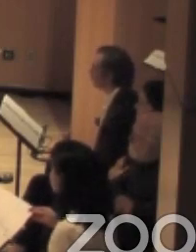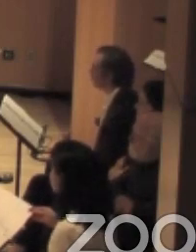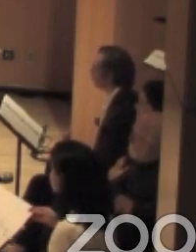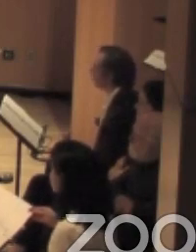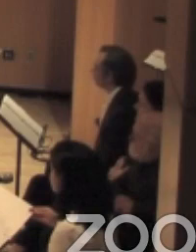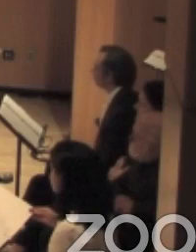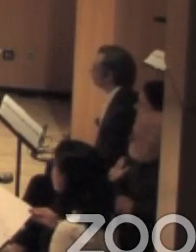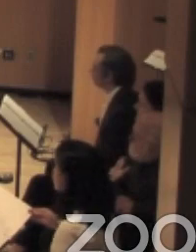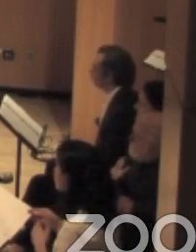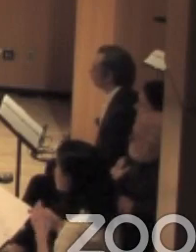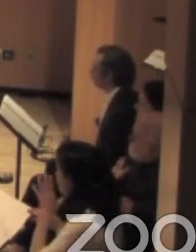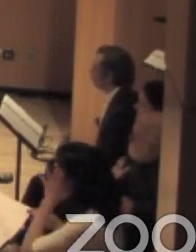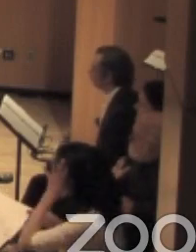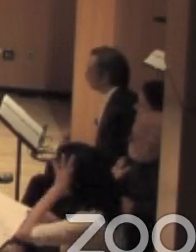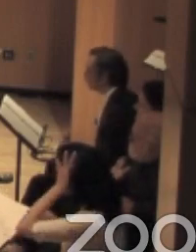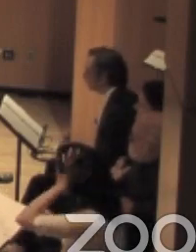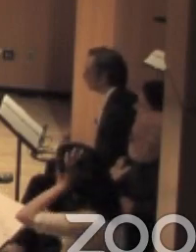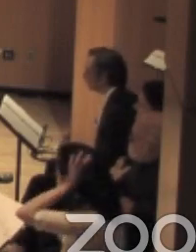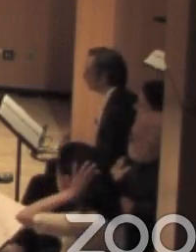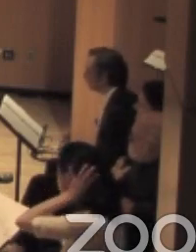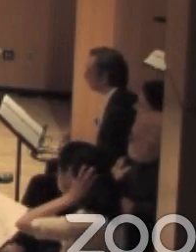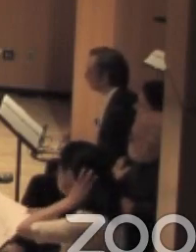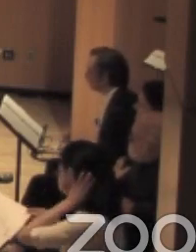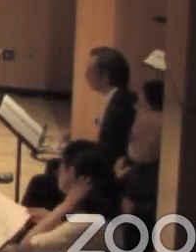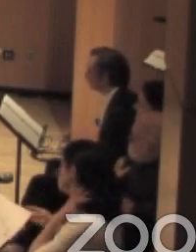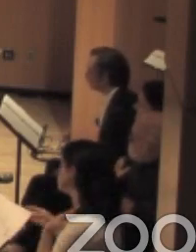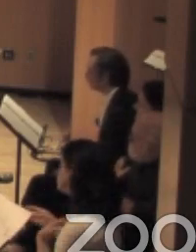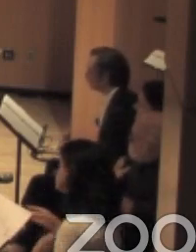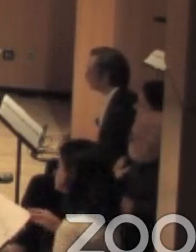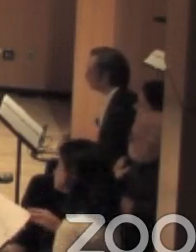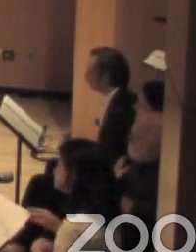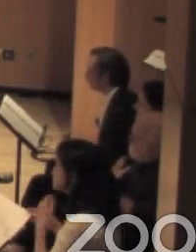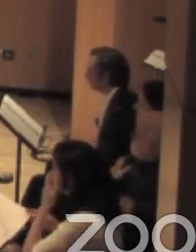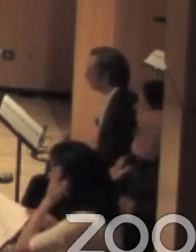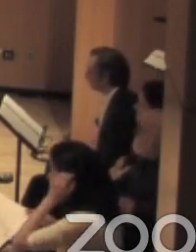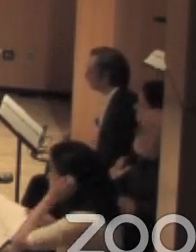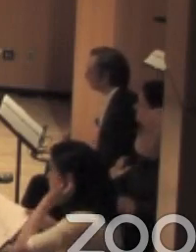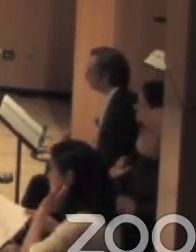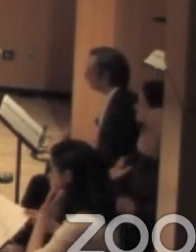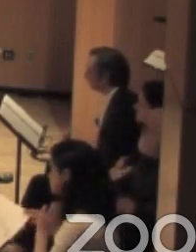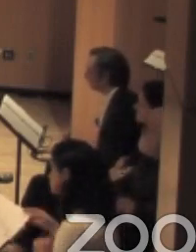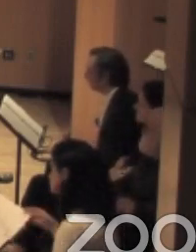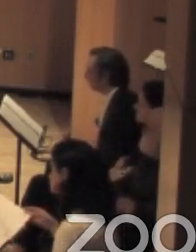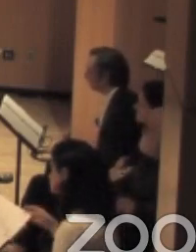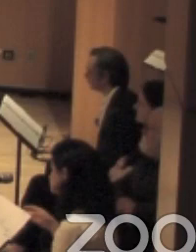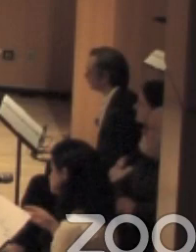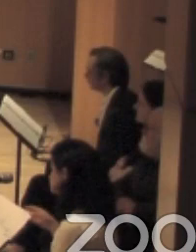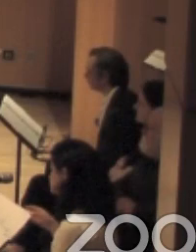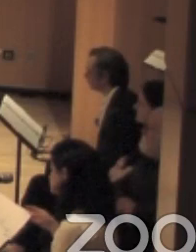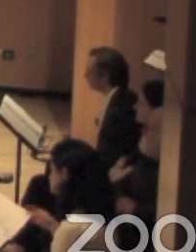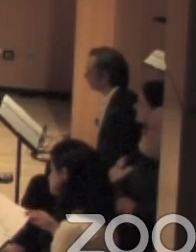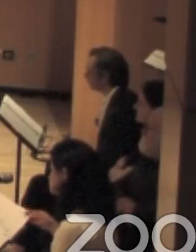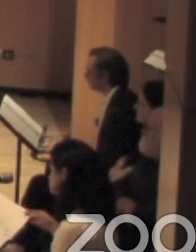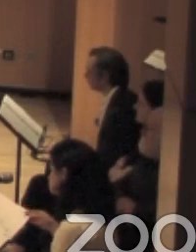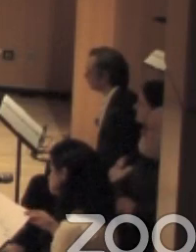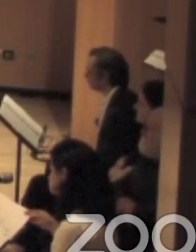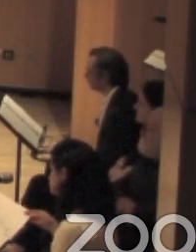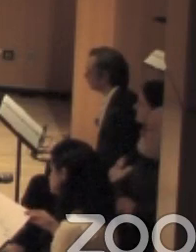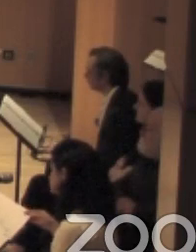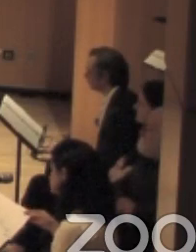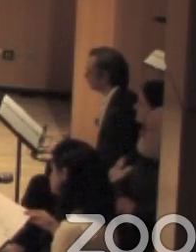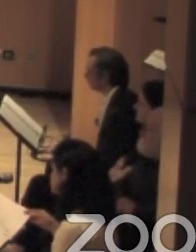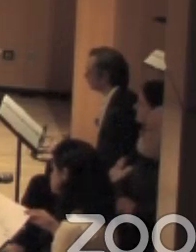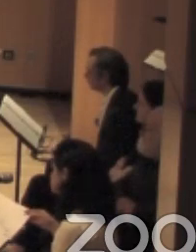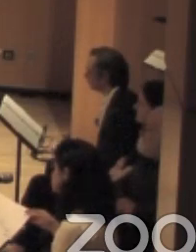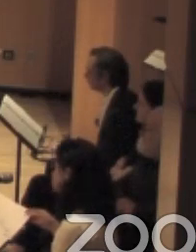today she turned 60 she'll be here soon yeah yeah I'm sure they'll be here soon and